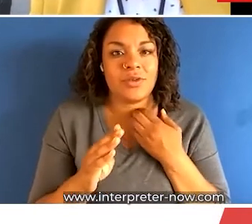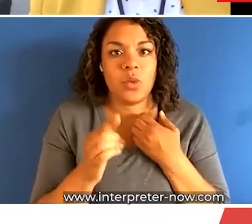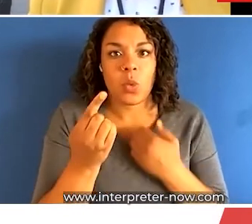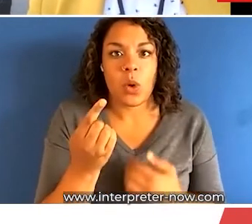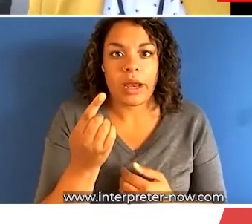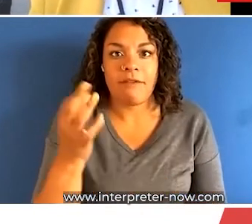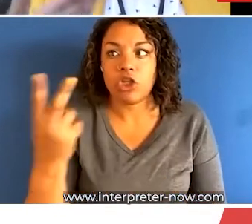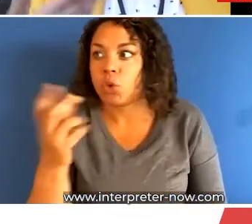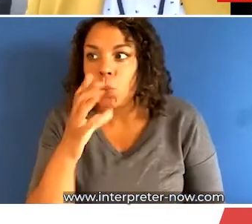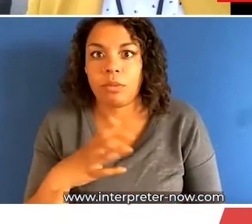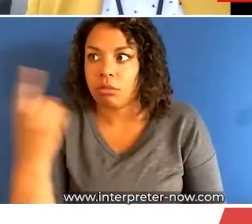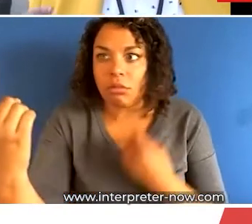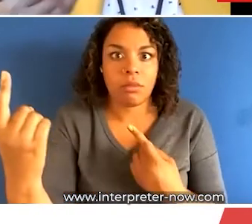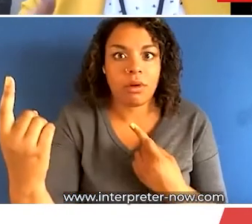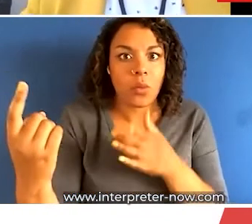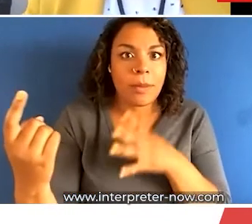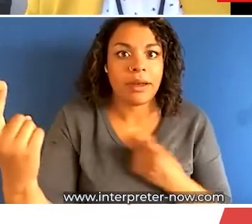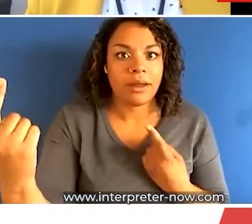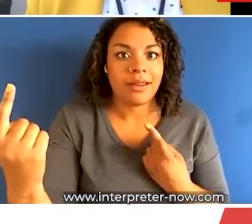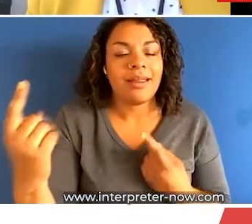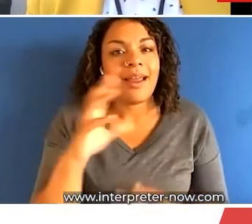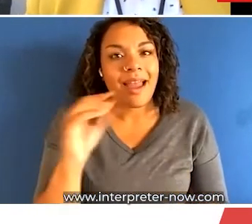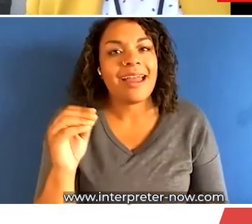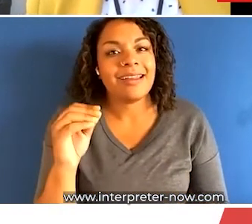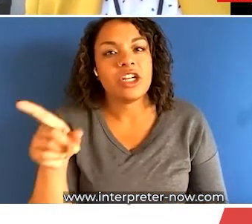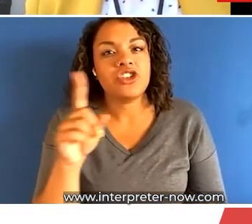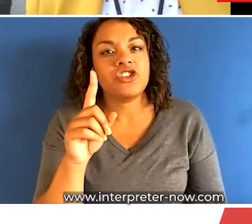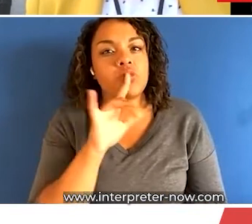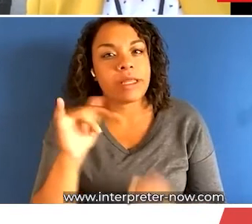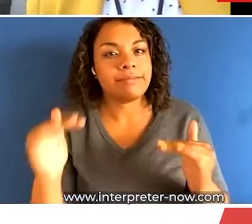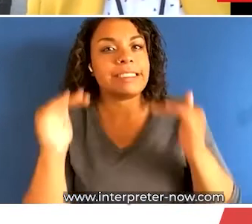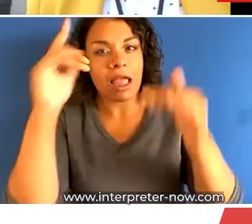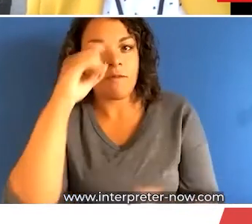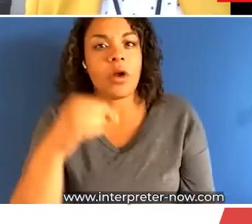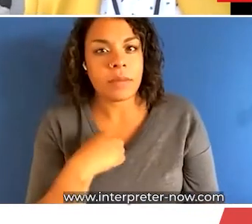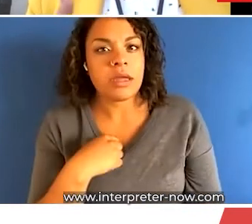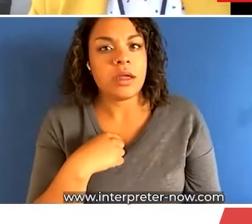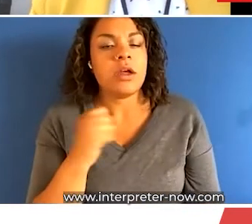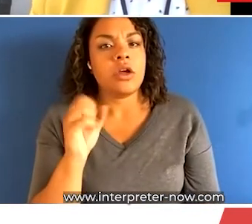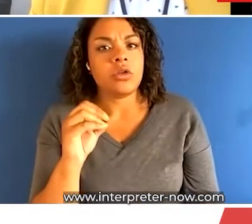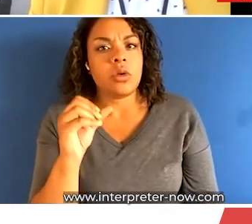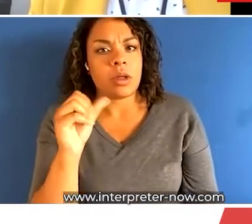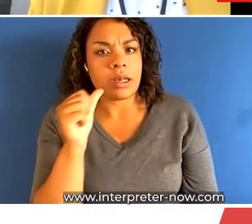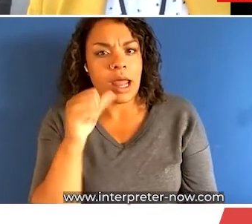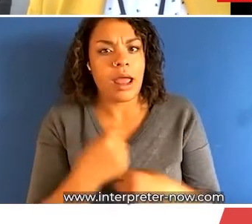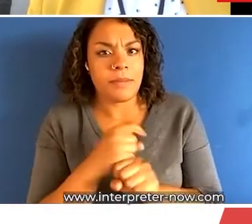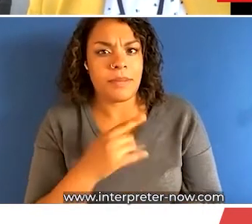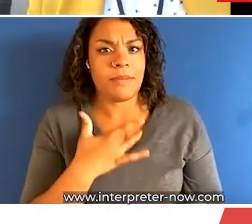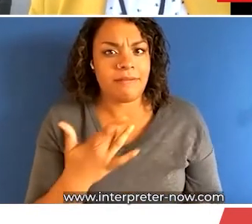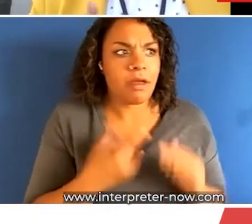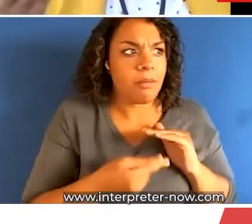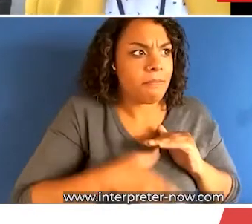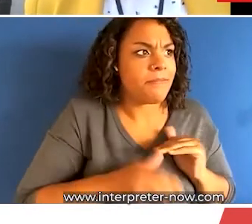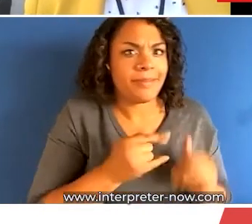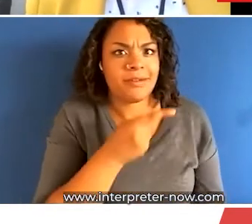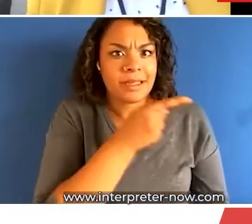two women, and really kind of stepping up for me in that moment to not make me look or feel bad, or